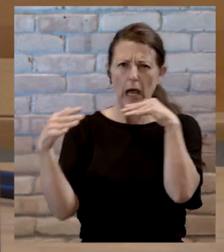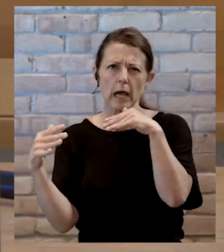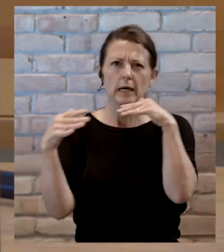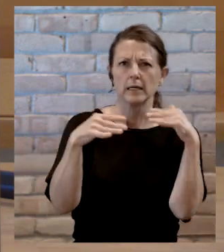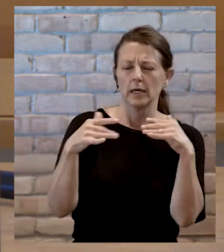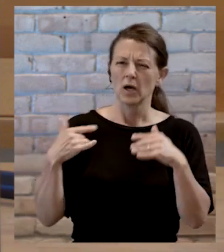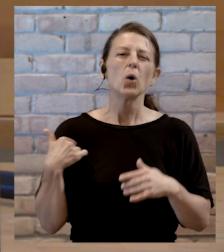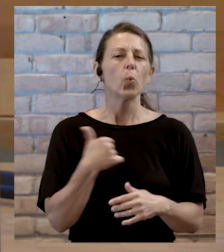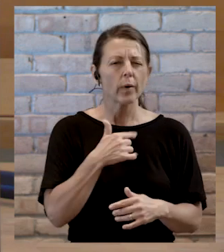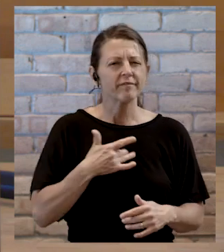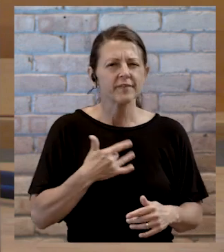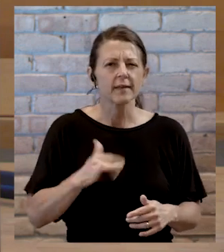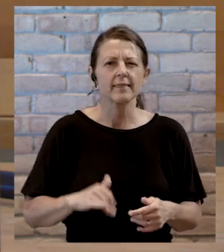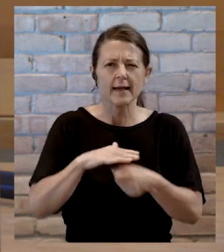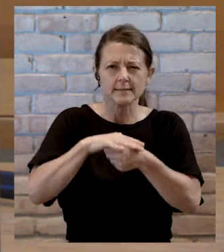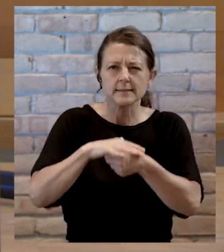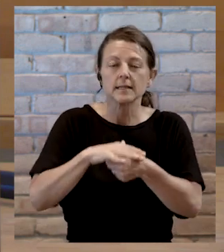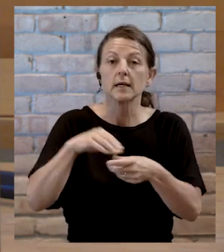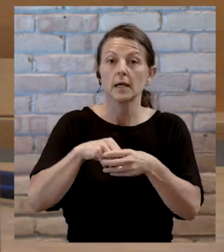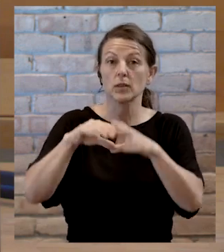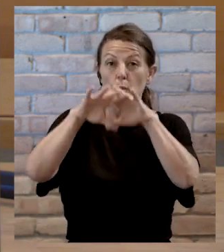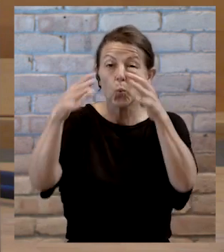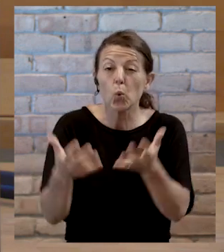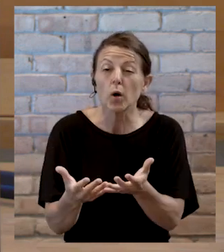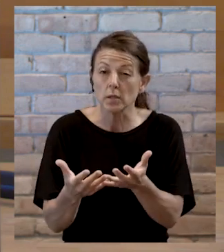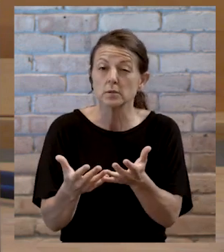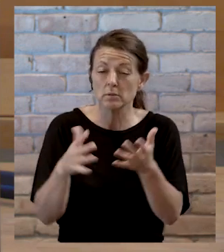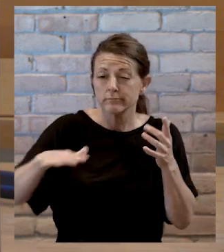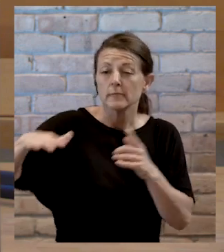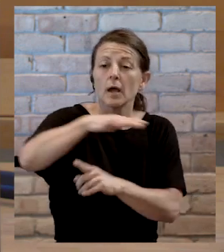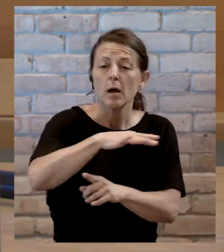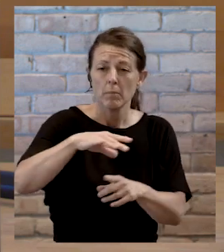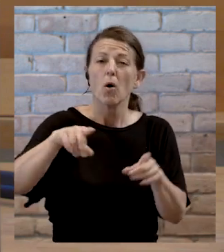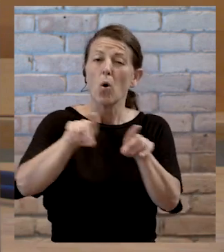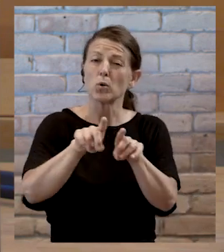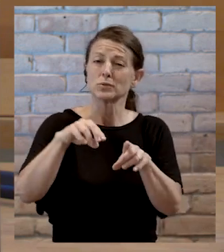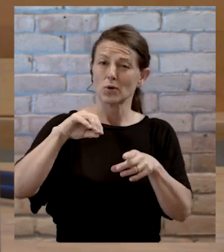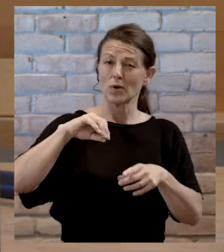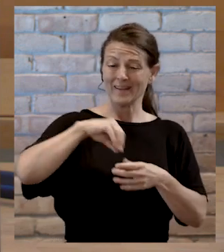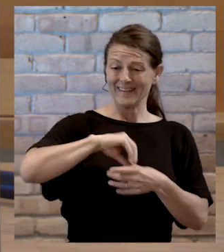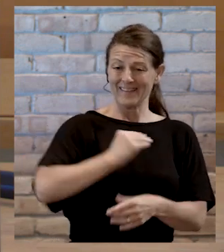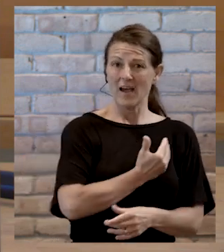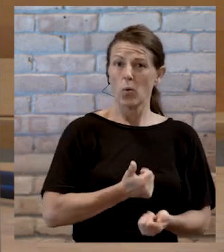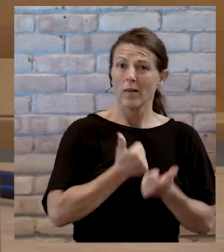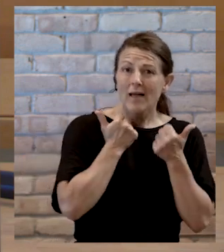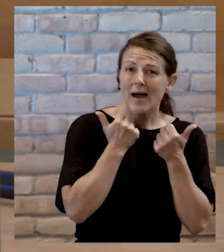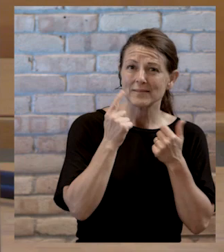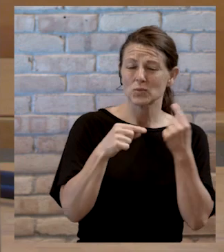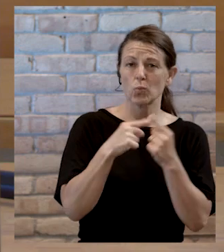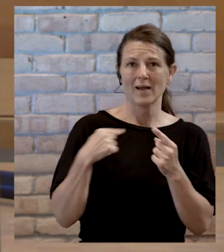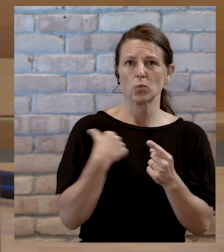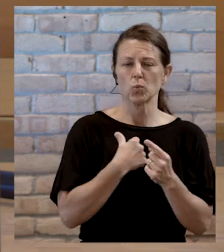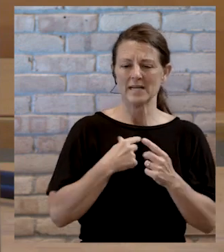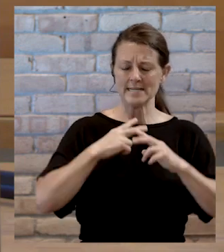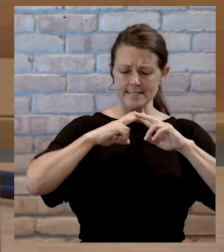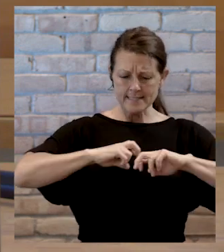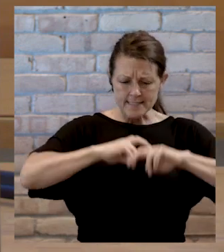not only in the world around us, but we feel that tension in our own lives when we reflect and when we're